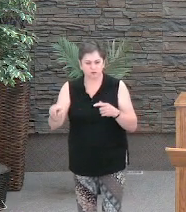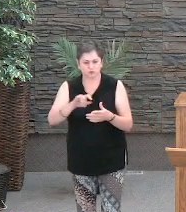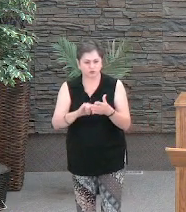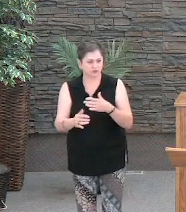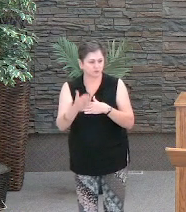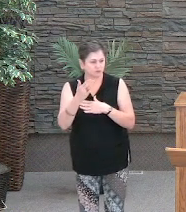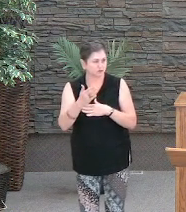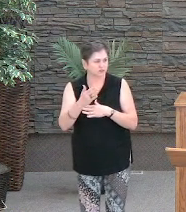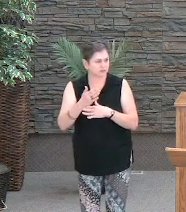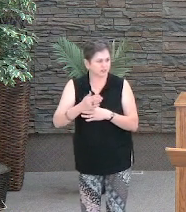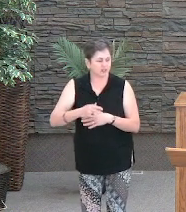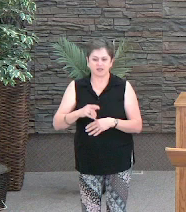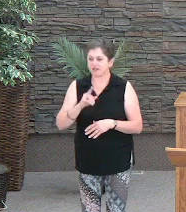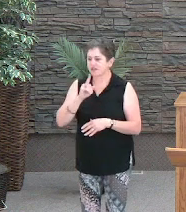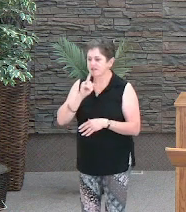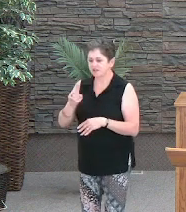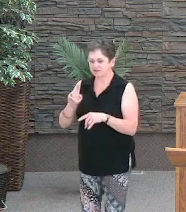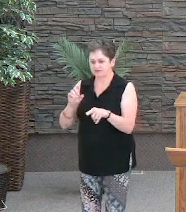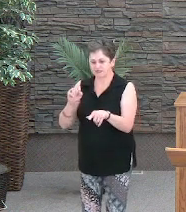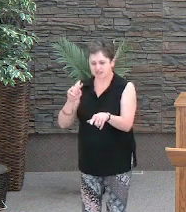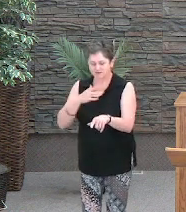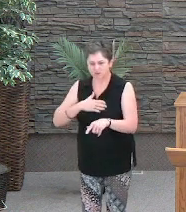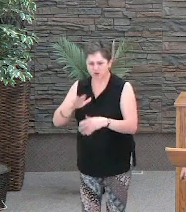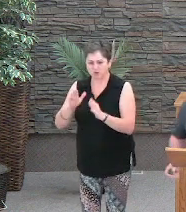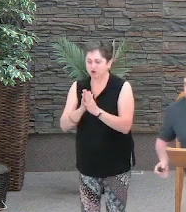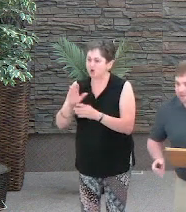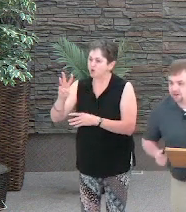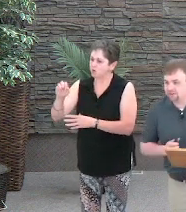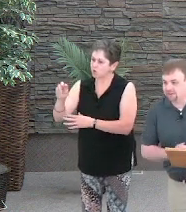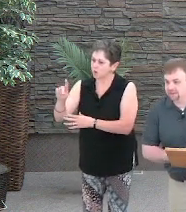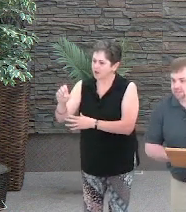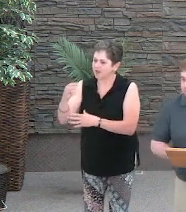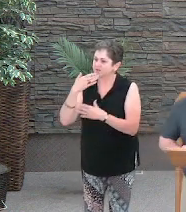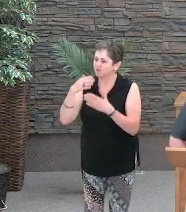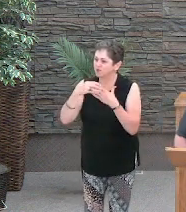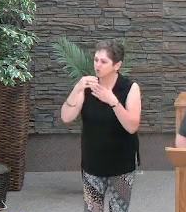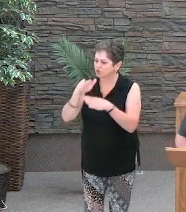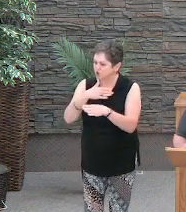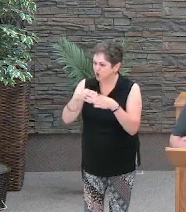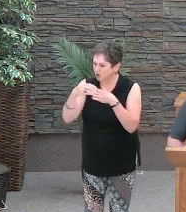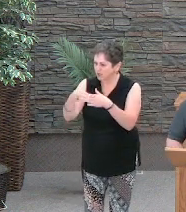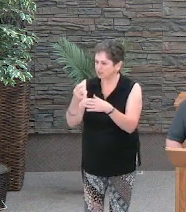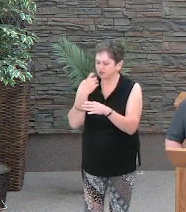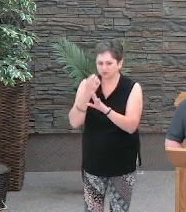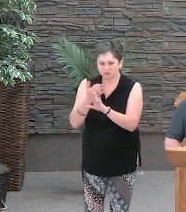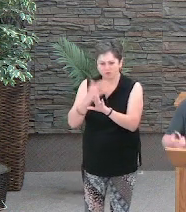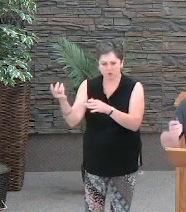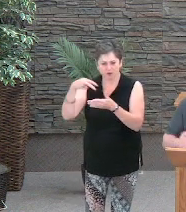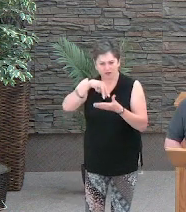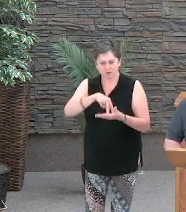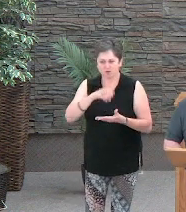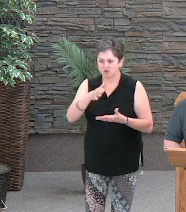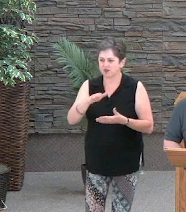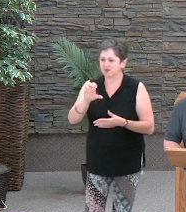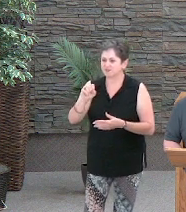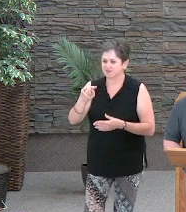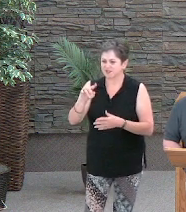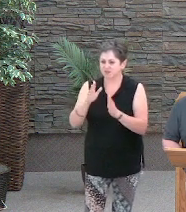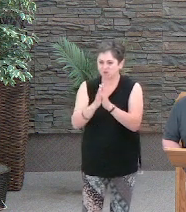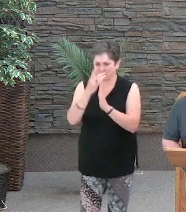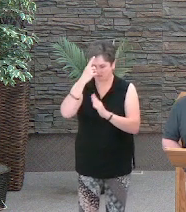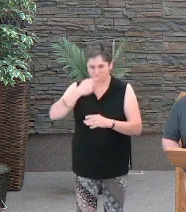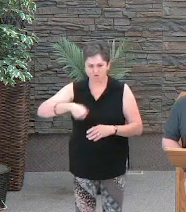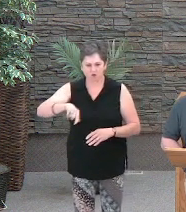And Steve, I especially appreciate your prayer. Wade, thanks for the song you led just before I came up to preach. And Steve prayed for